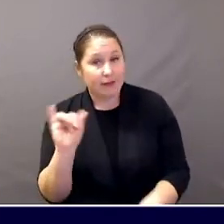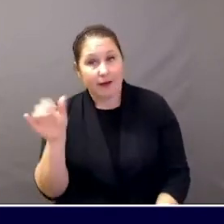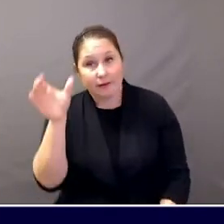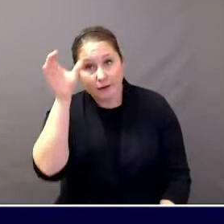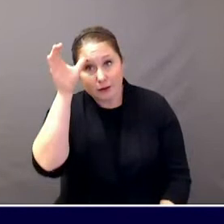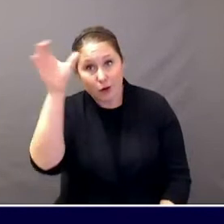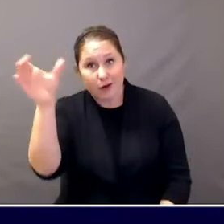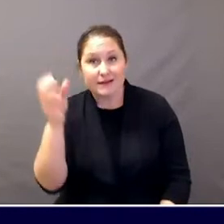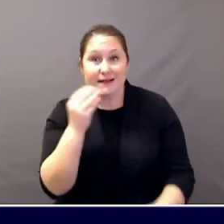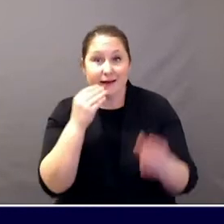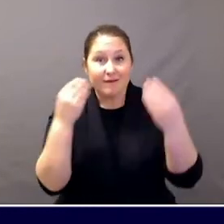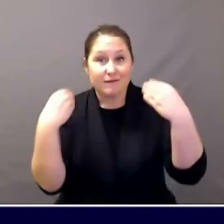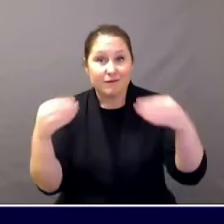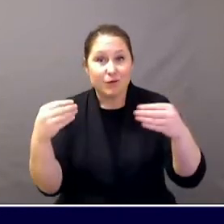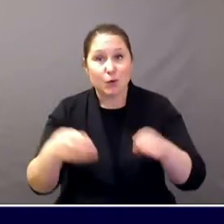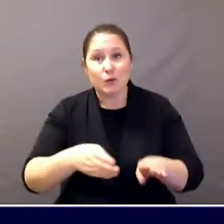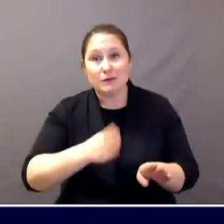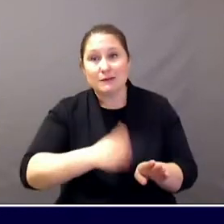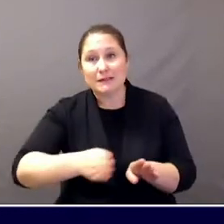does become available?